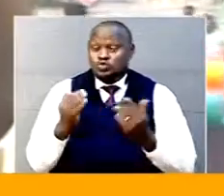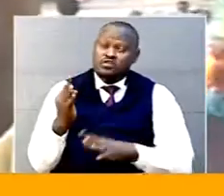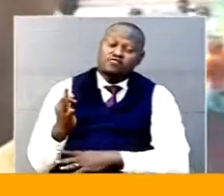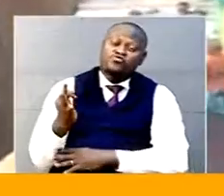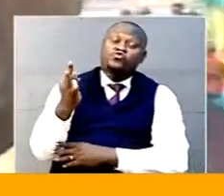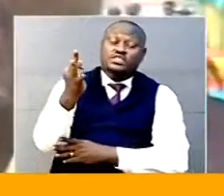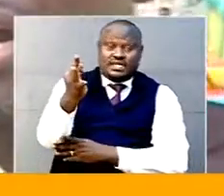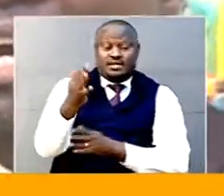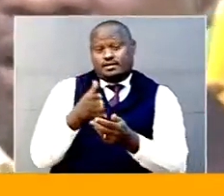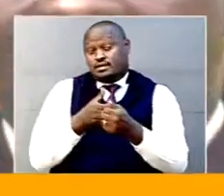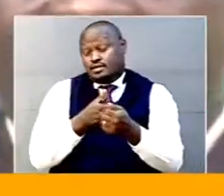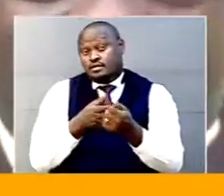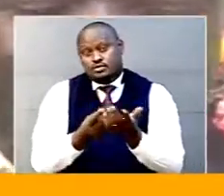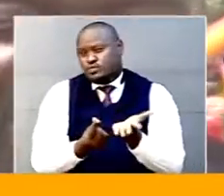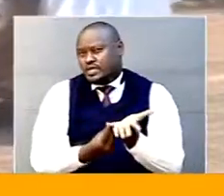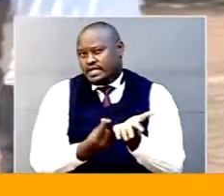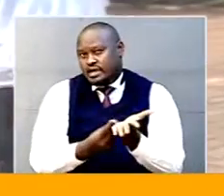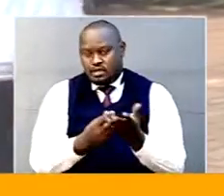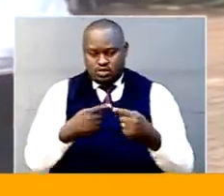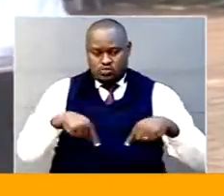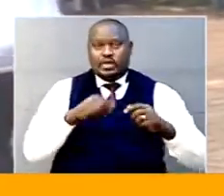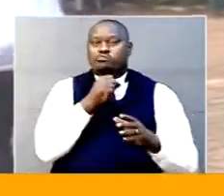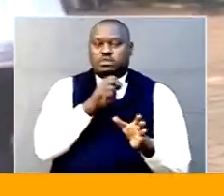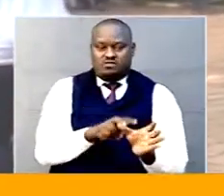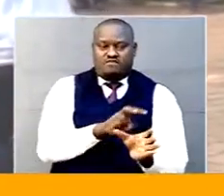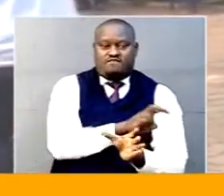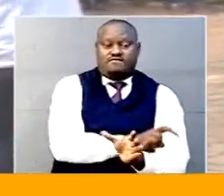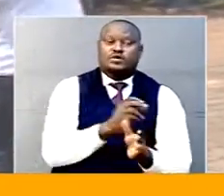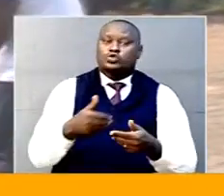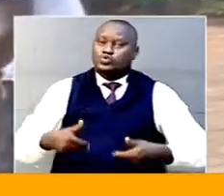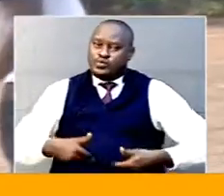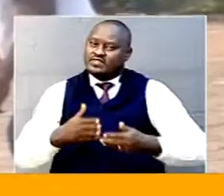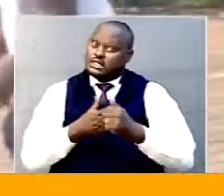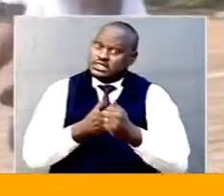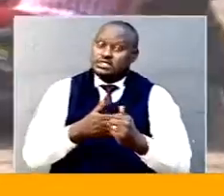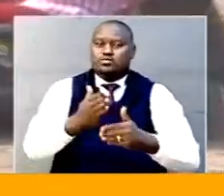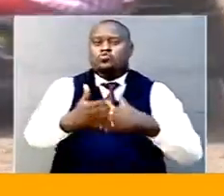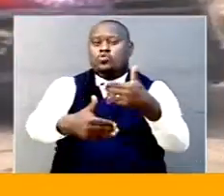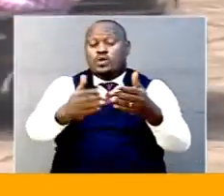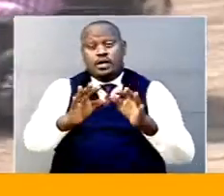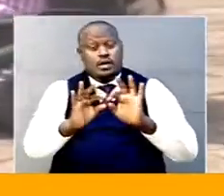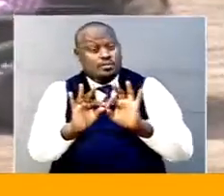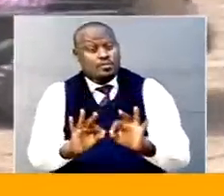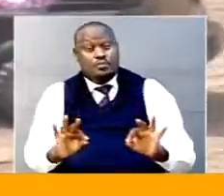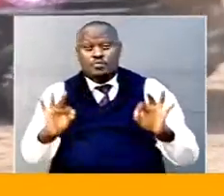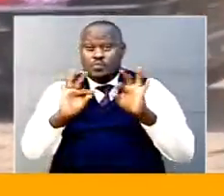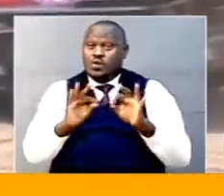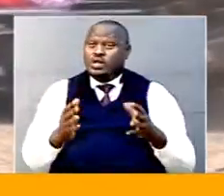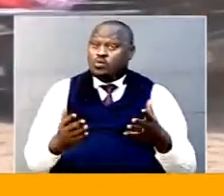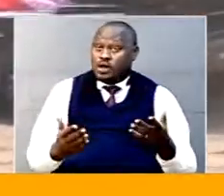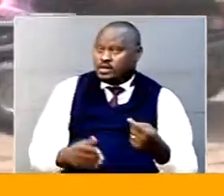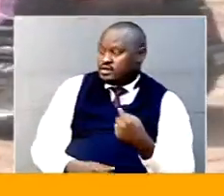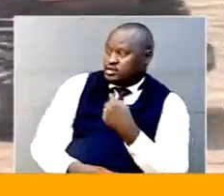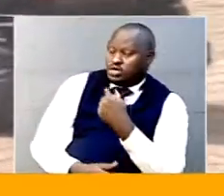ekigenda okubeera wonga kafetovuddewo kati kiba kirungi nnyo abaana aba abato bwe